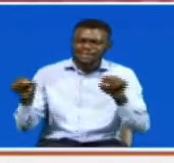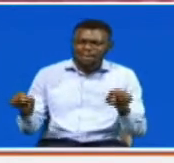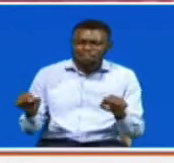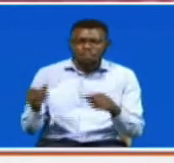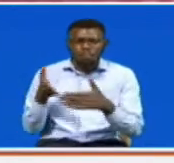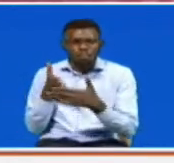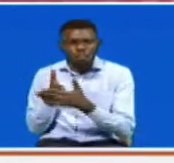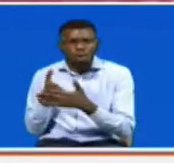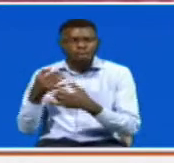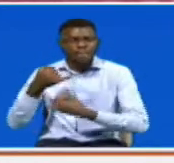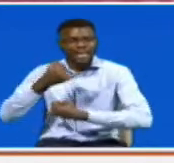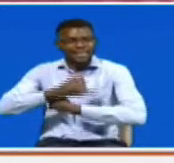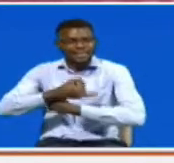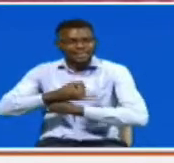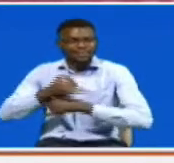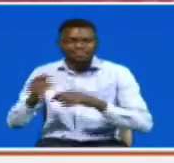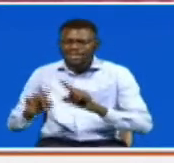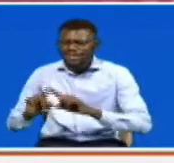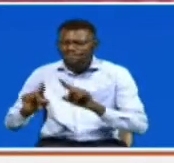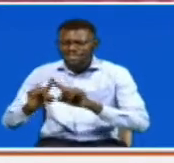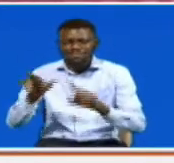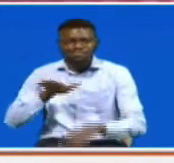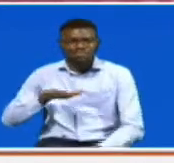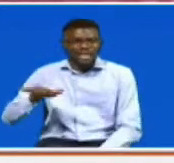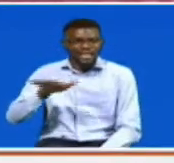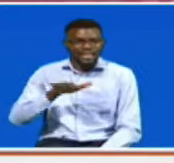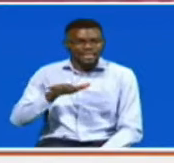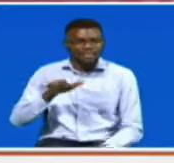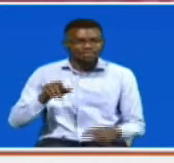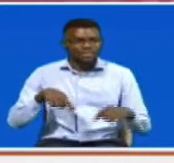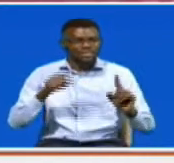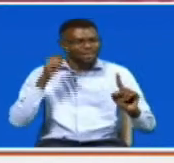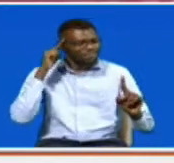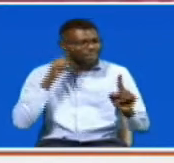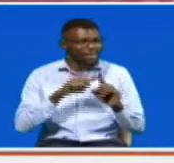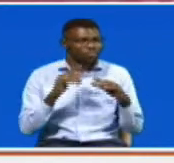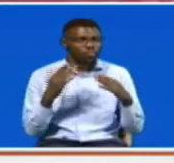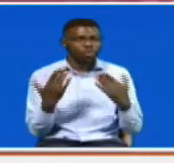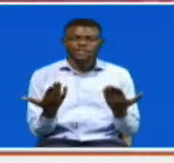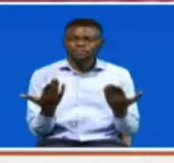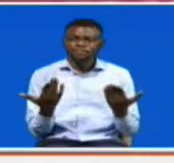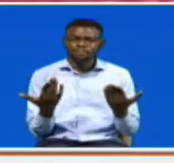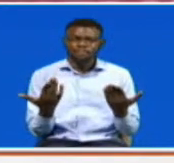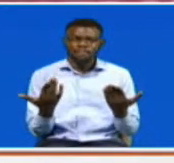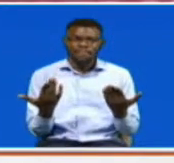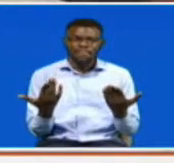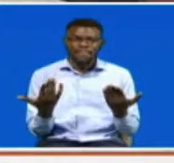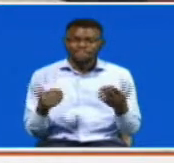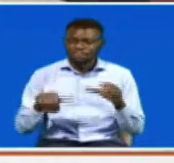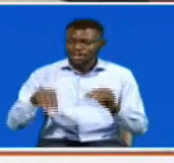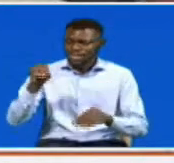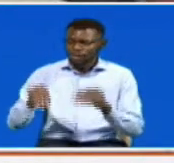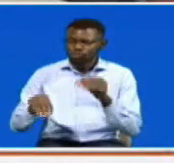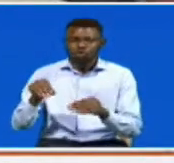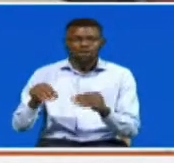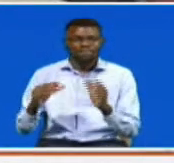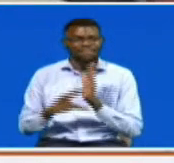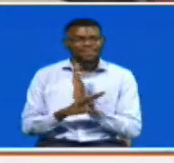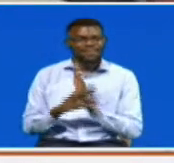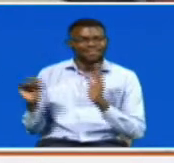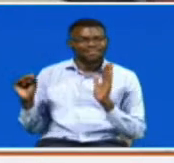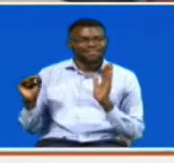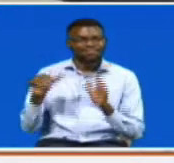institutions of various nations with the sole purpose of subverting the substance of elections. Raila